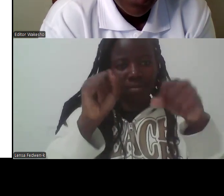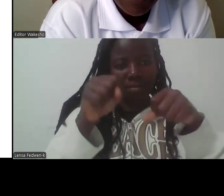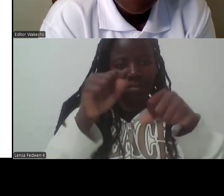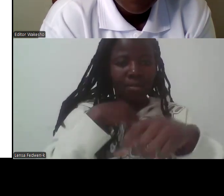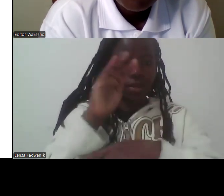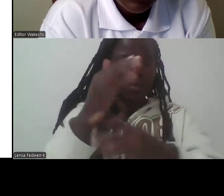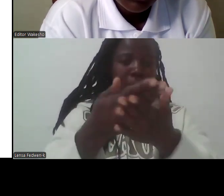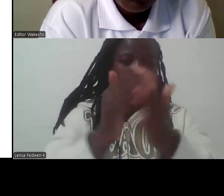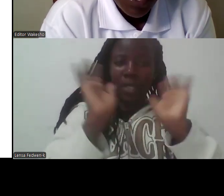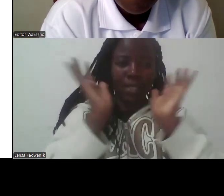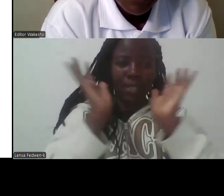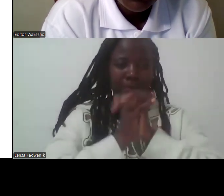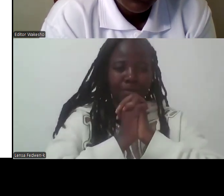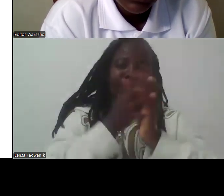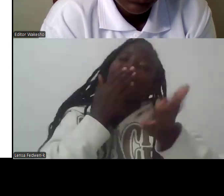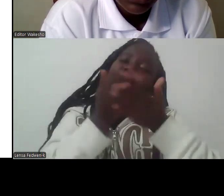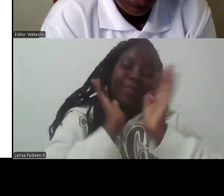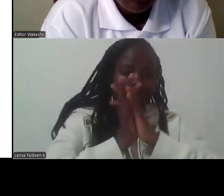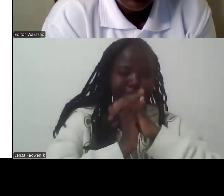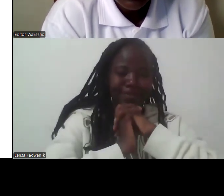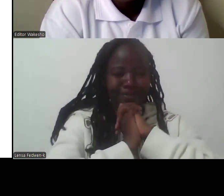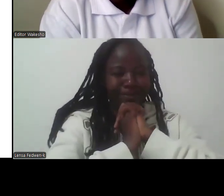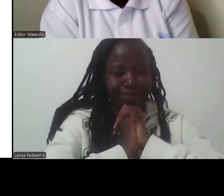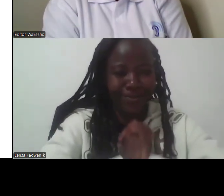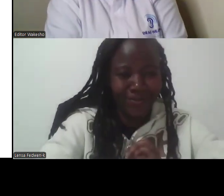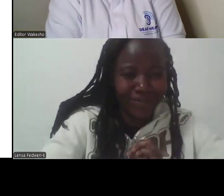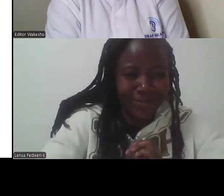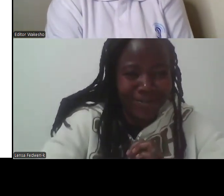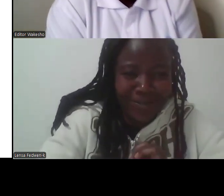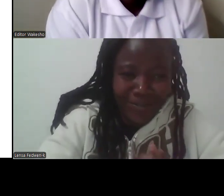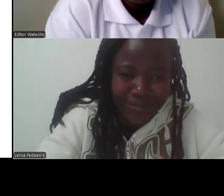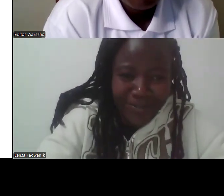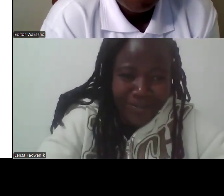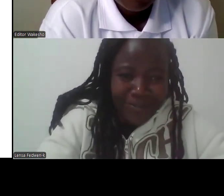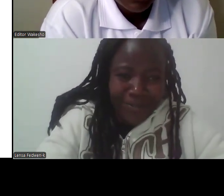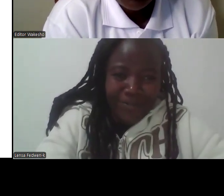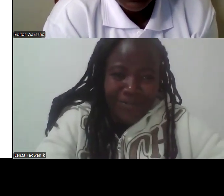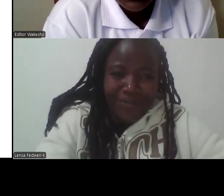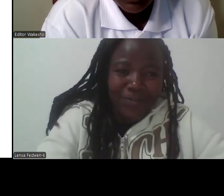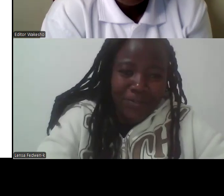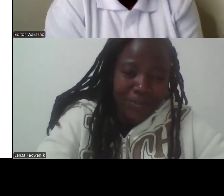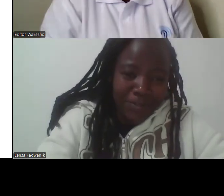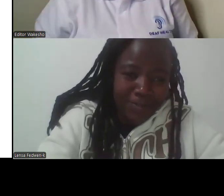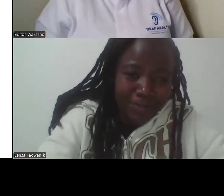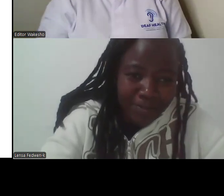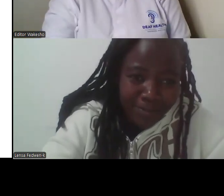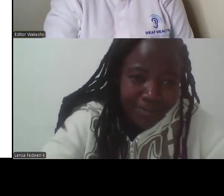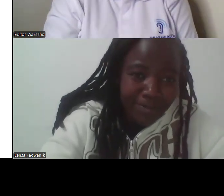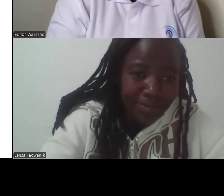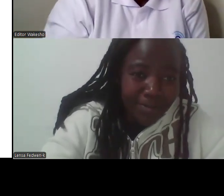have the app, the Zoom app, but we'll see how next we can be able to help them. That one now is for Doreen